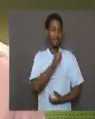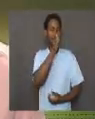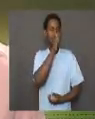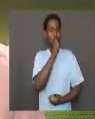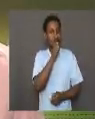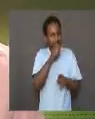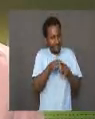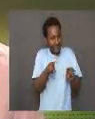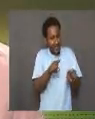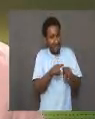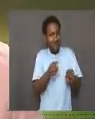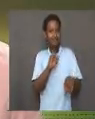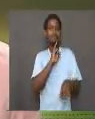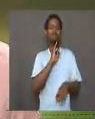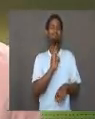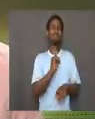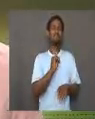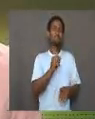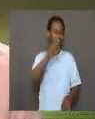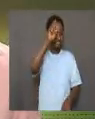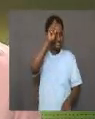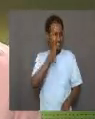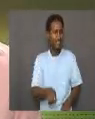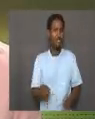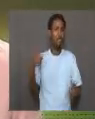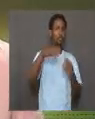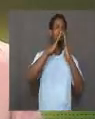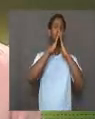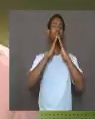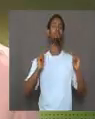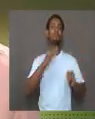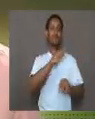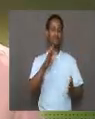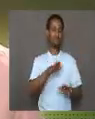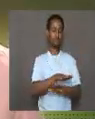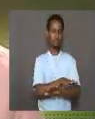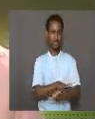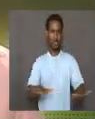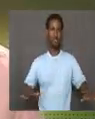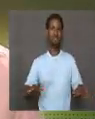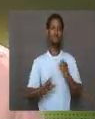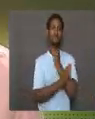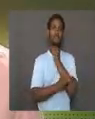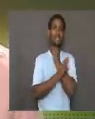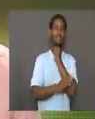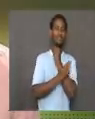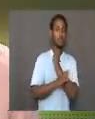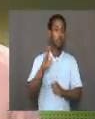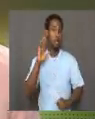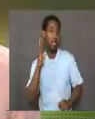Tolerating diversity is essential to the peace and stability of a country